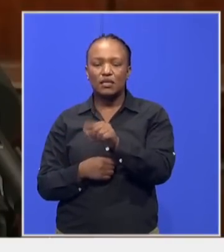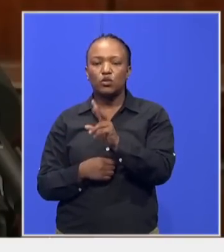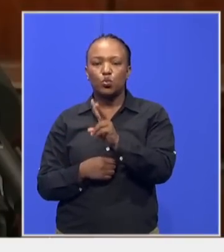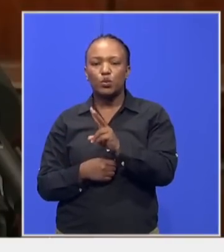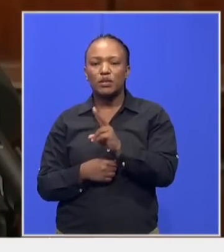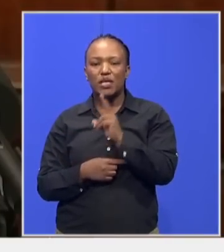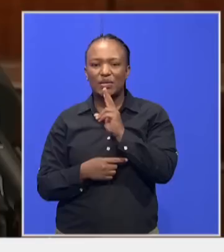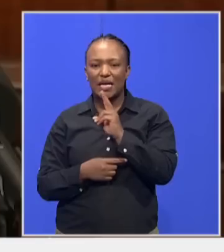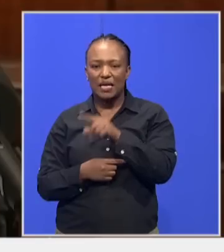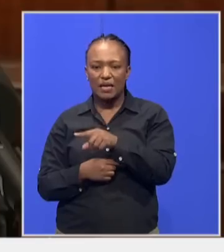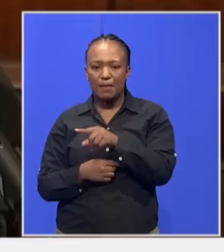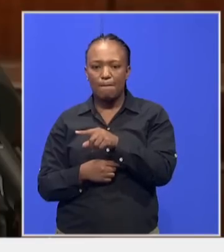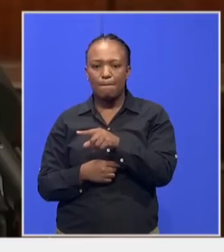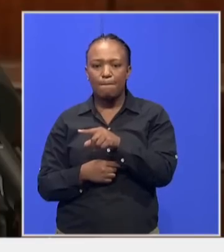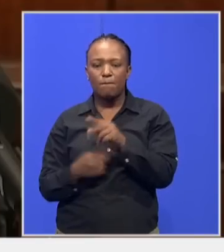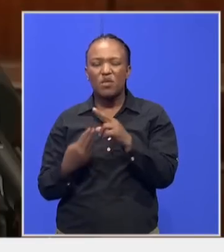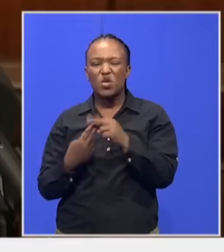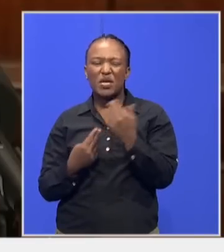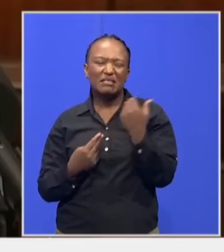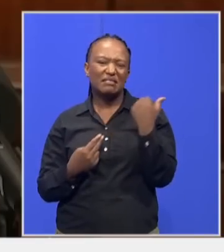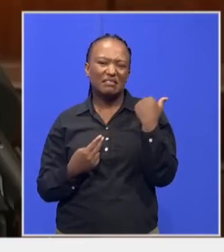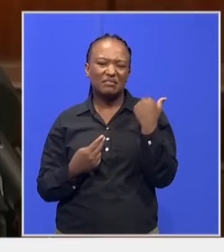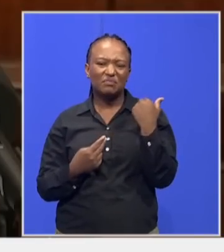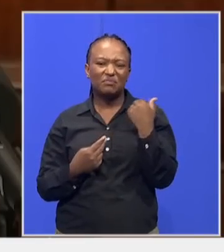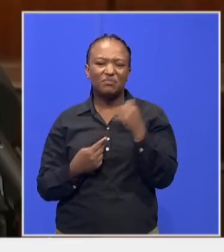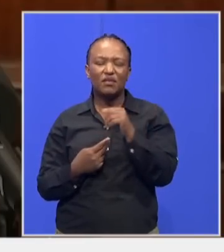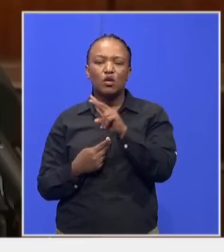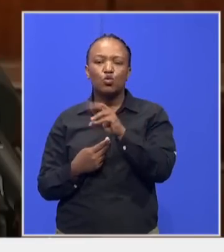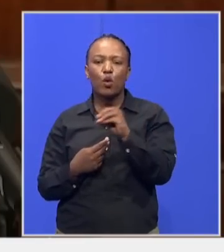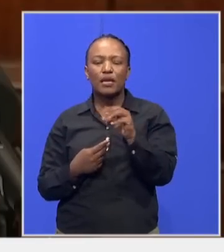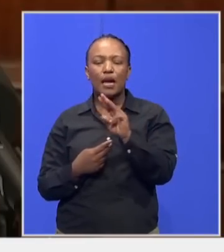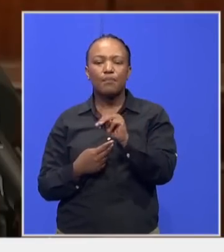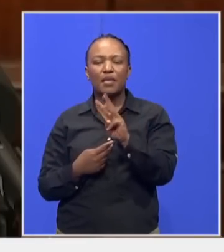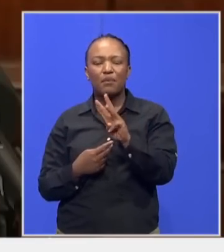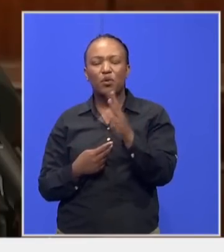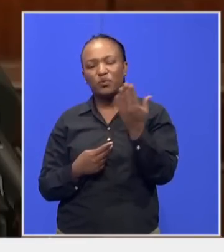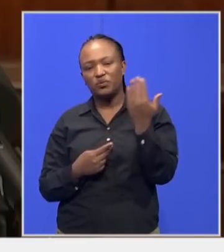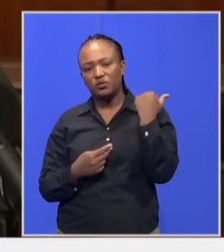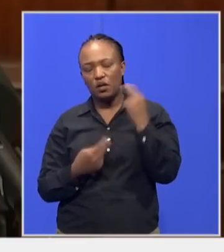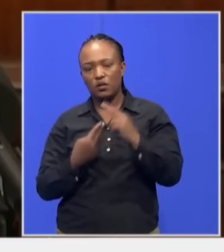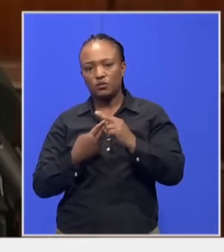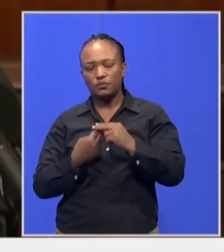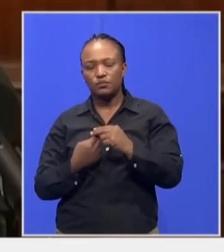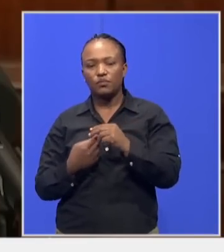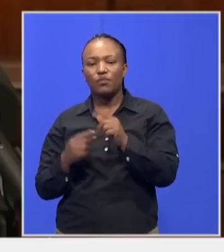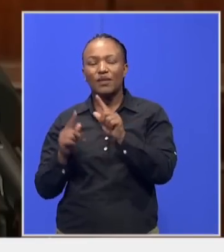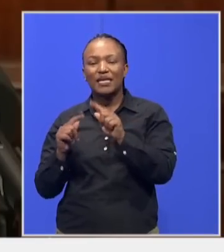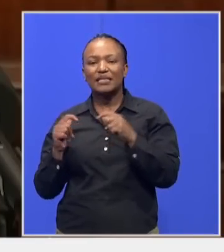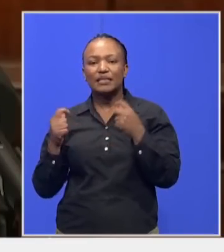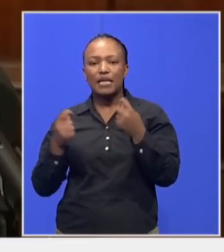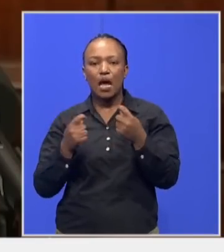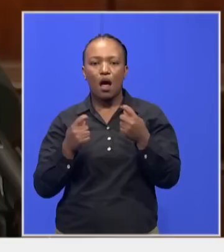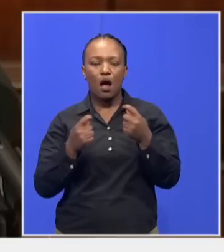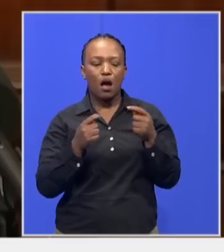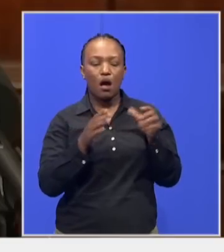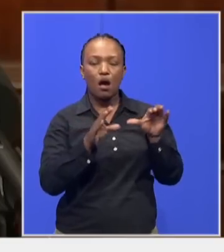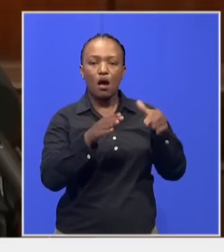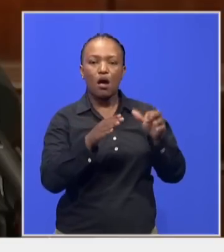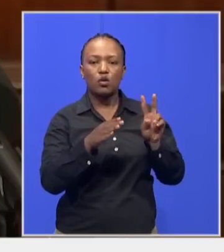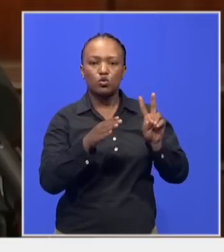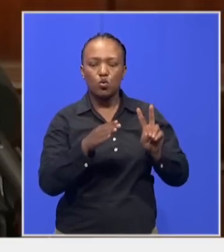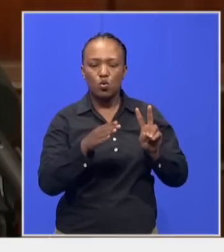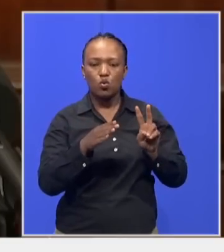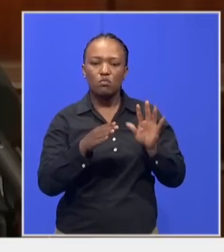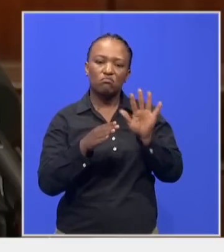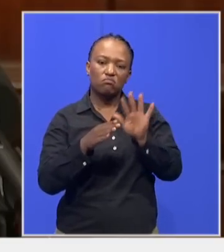older. The units were giving you about 200 megawatts per unit. The tier 2 that I was sharing with you, per unit, they were giving